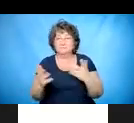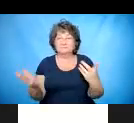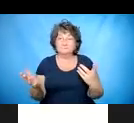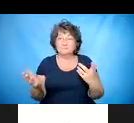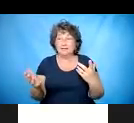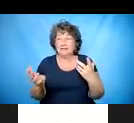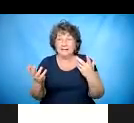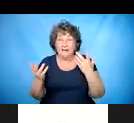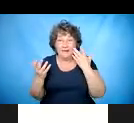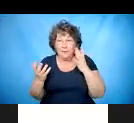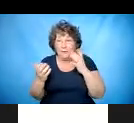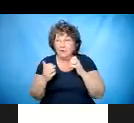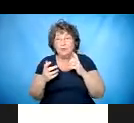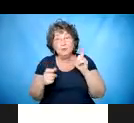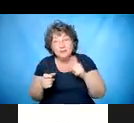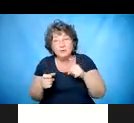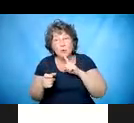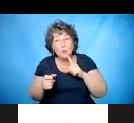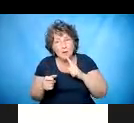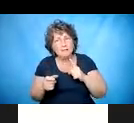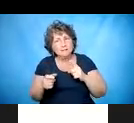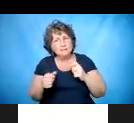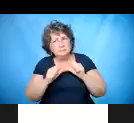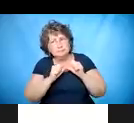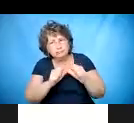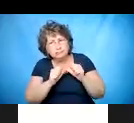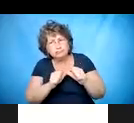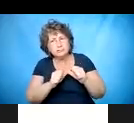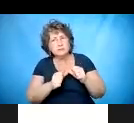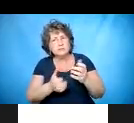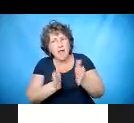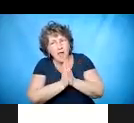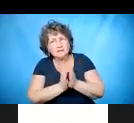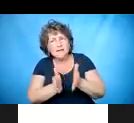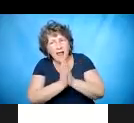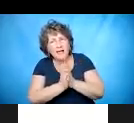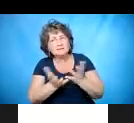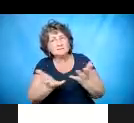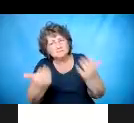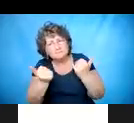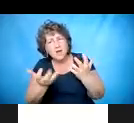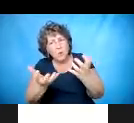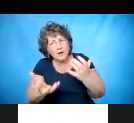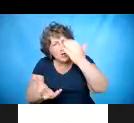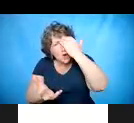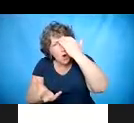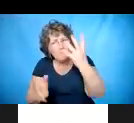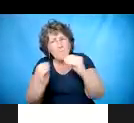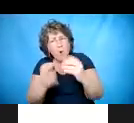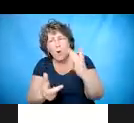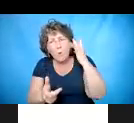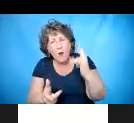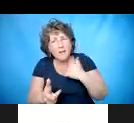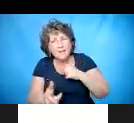and you have to keep fighting. You have to keep saying to them, why not? I want you to explain to me, for what reason am I